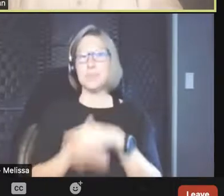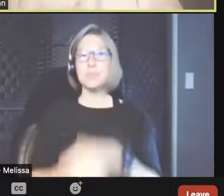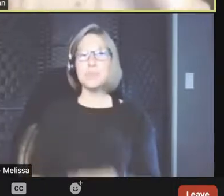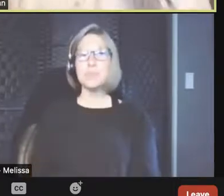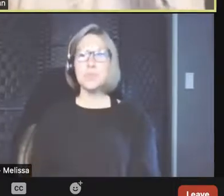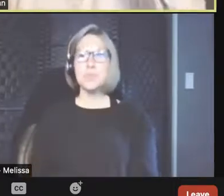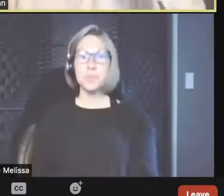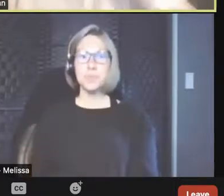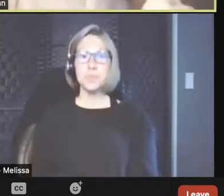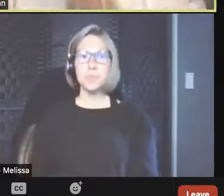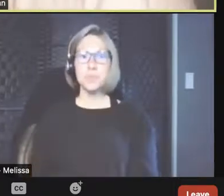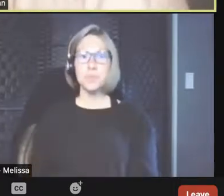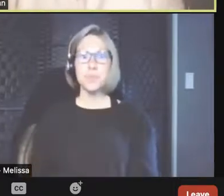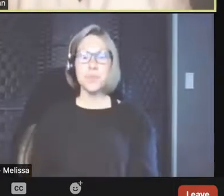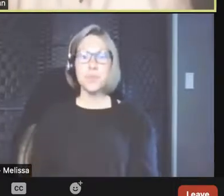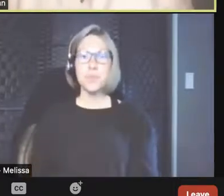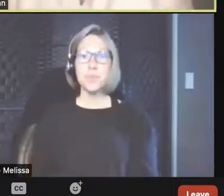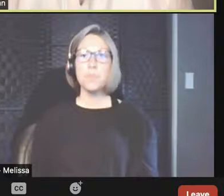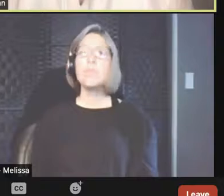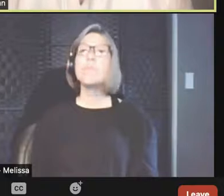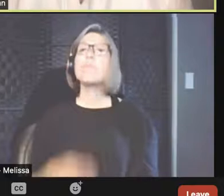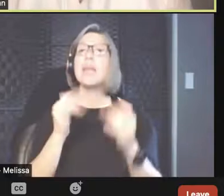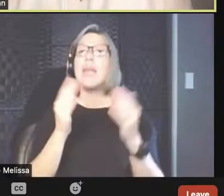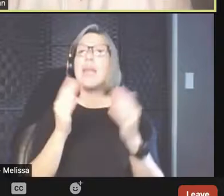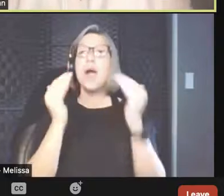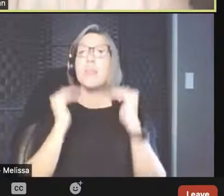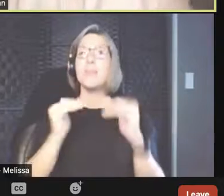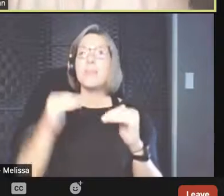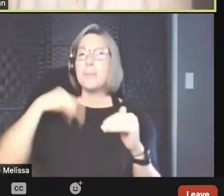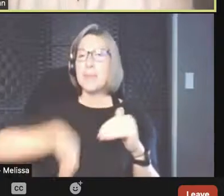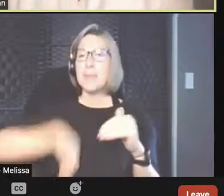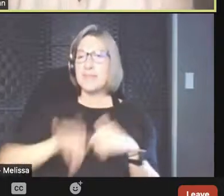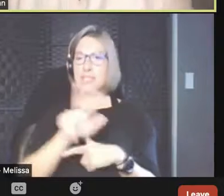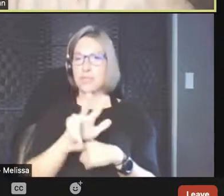So let's talk then about some of the benefits of 3D materials.